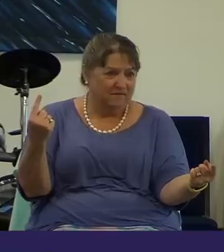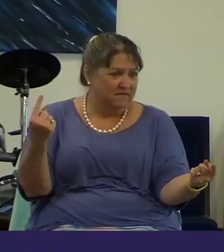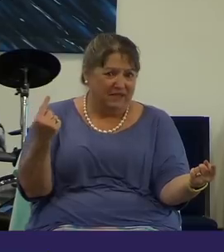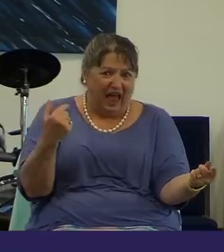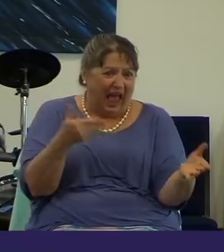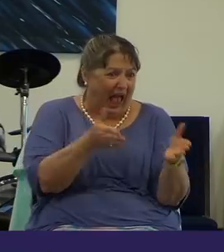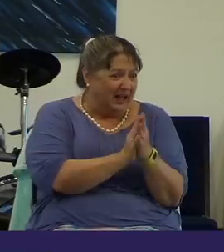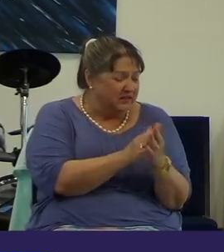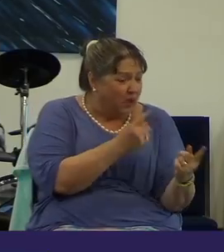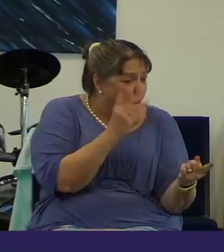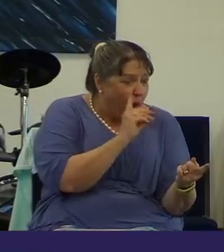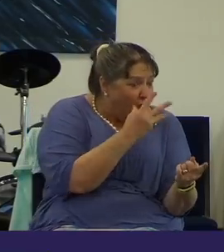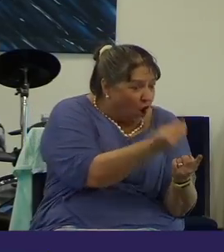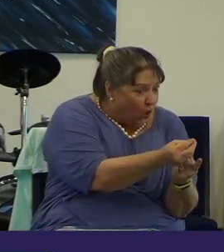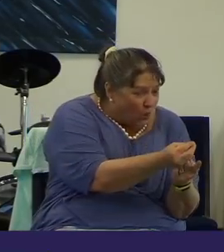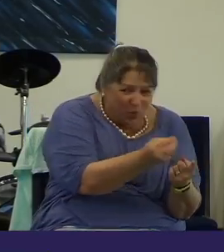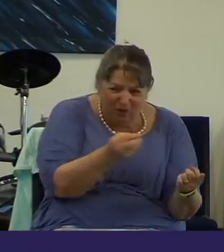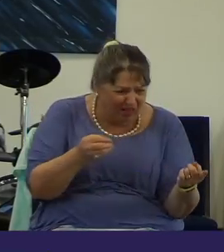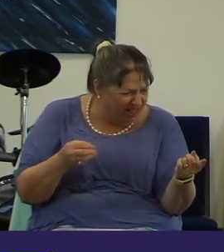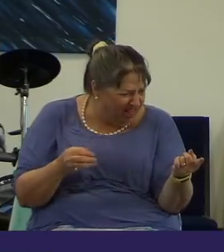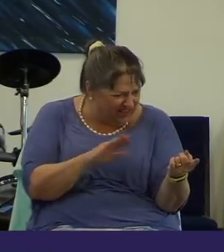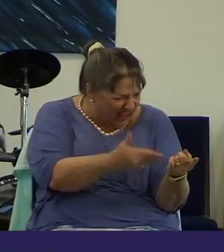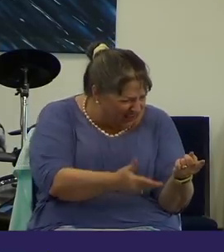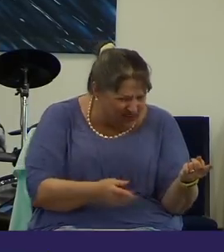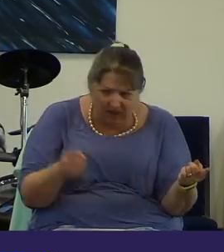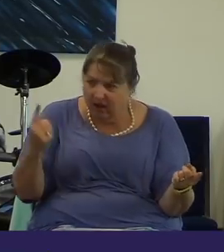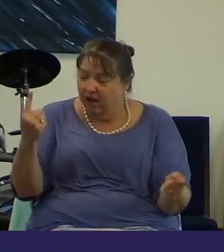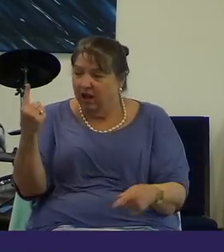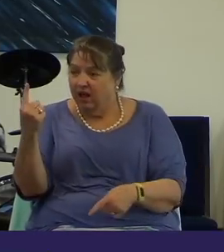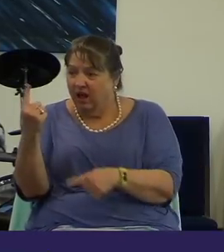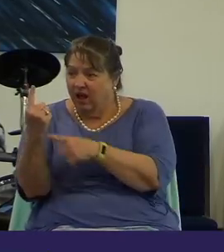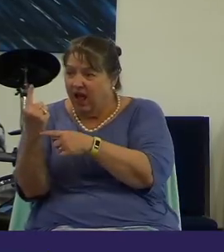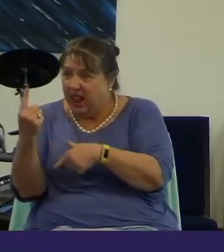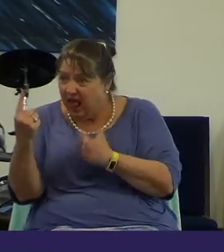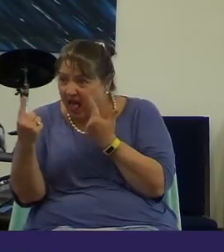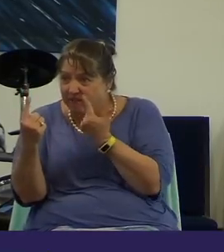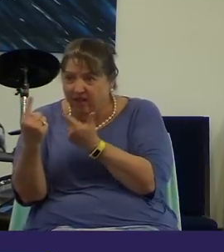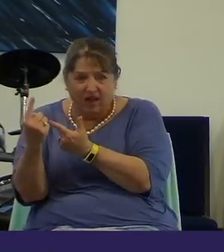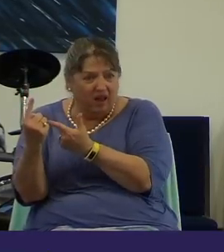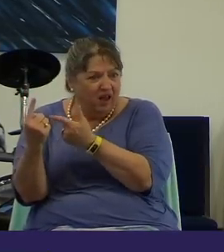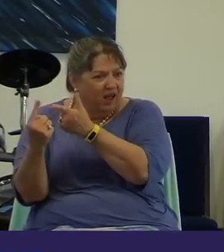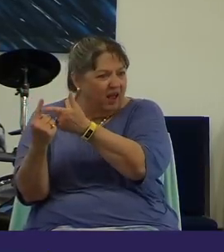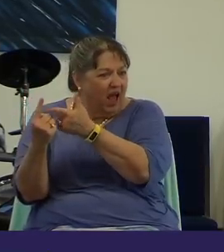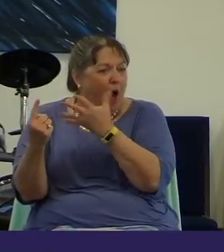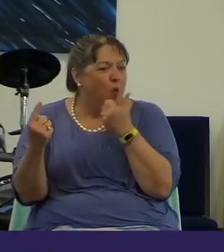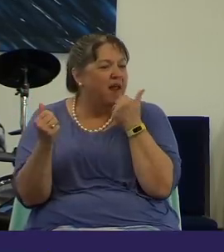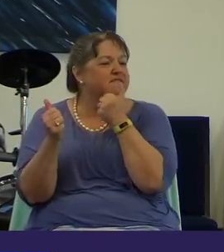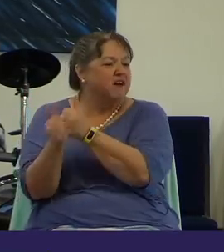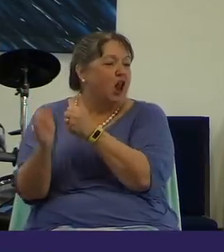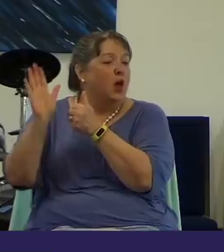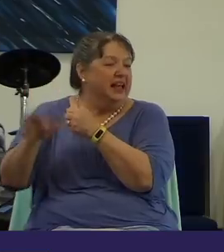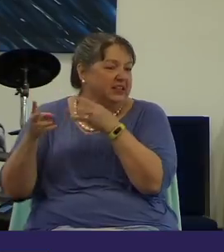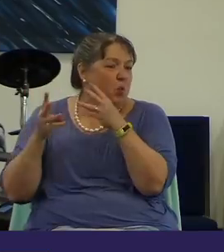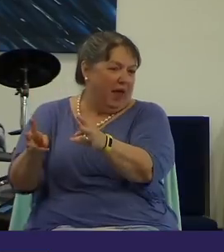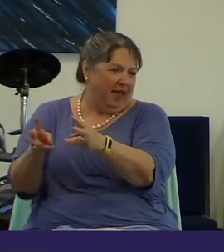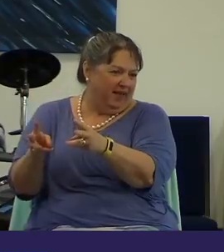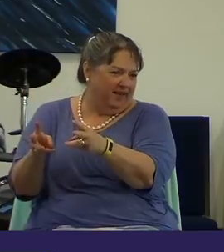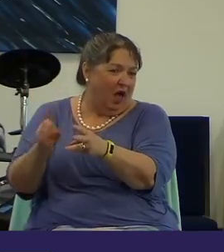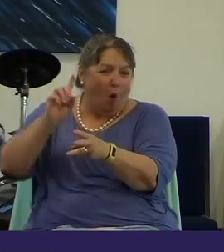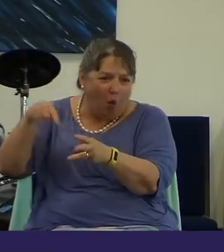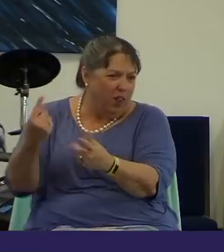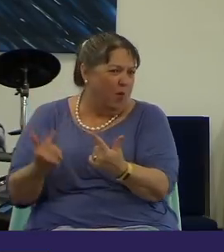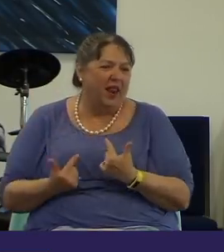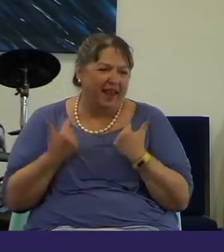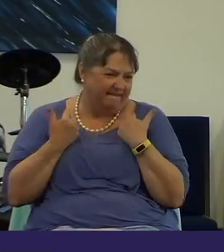to go? The tomb is empty. Jesus is alive. He's the only one that